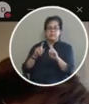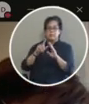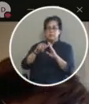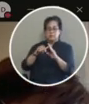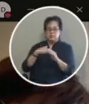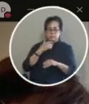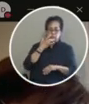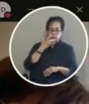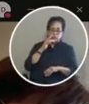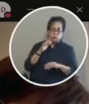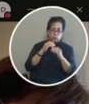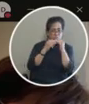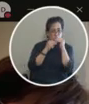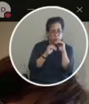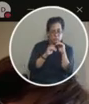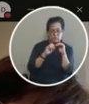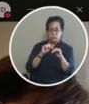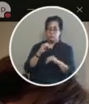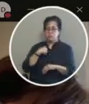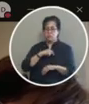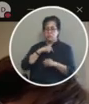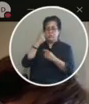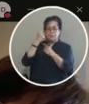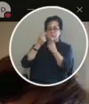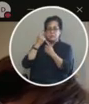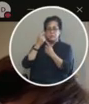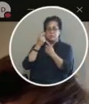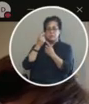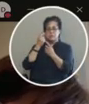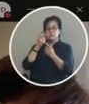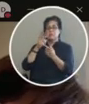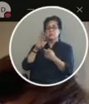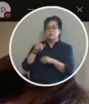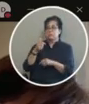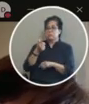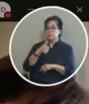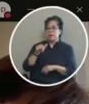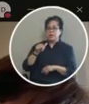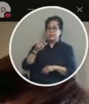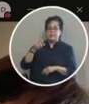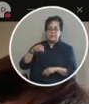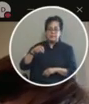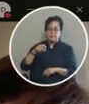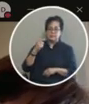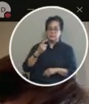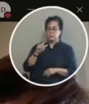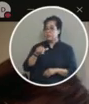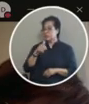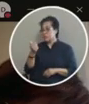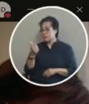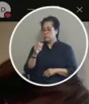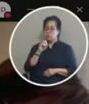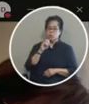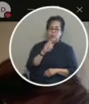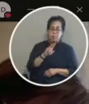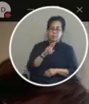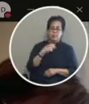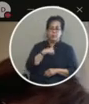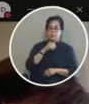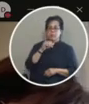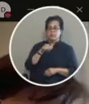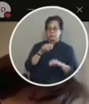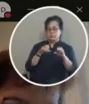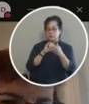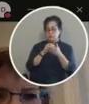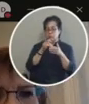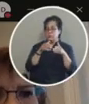rather it be restricted so that we can consider if there are any needs elsewhere, or we can reconsider it for